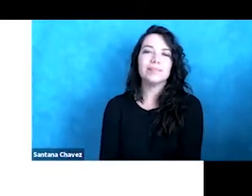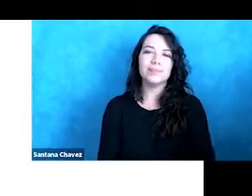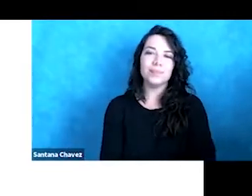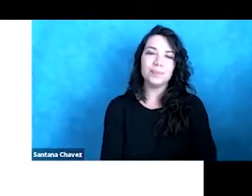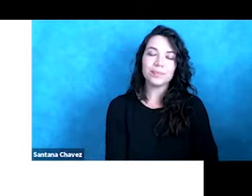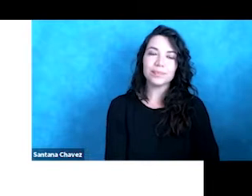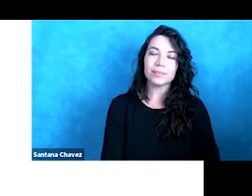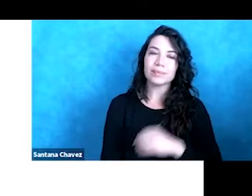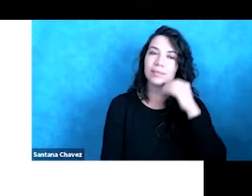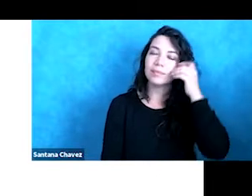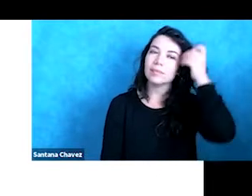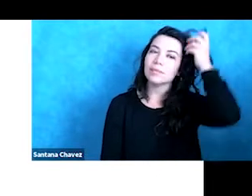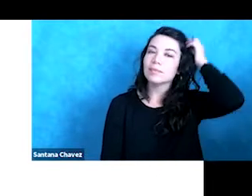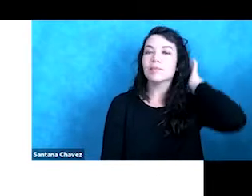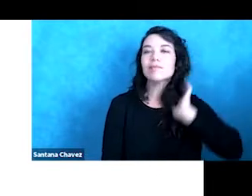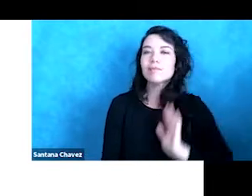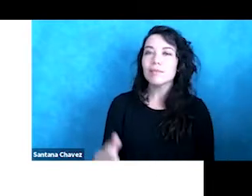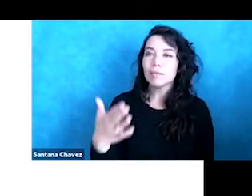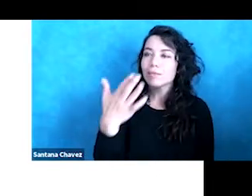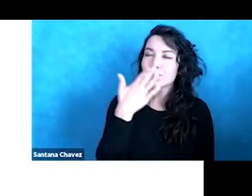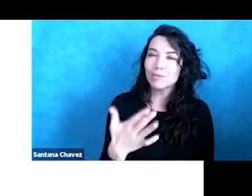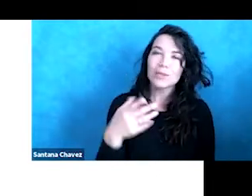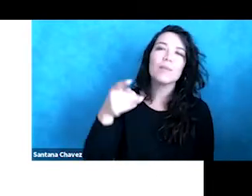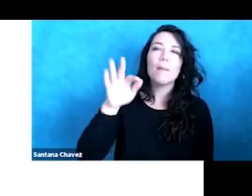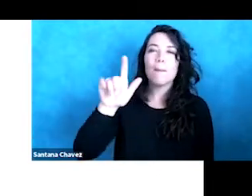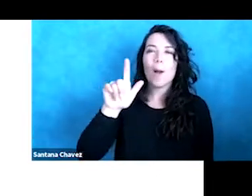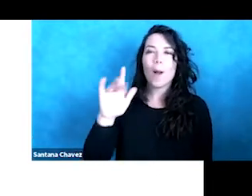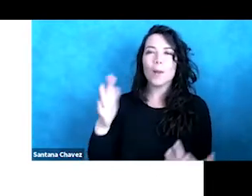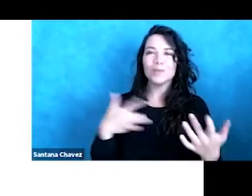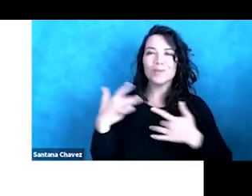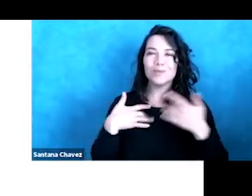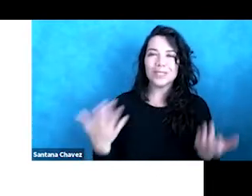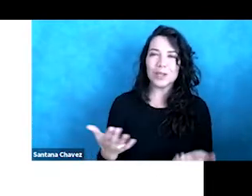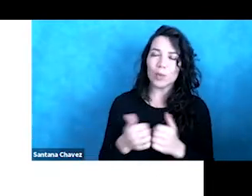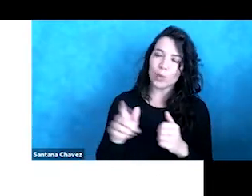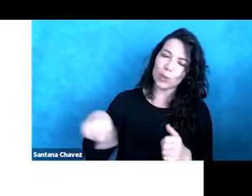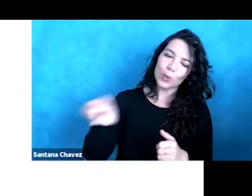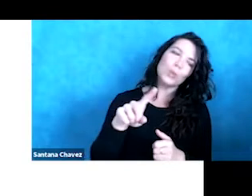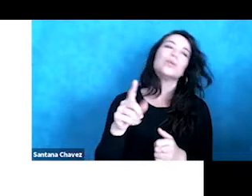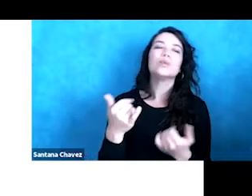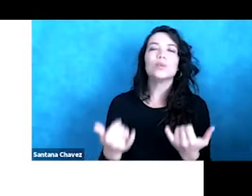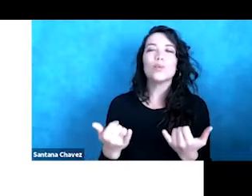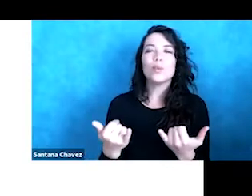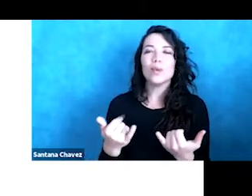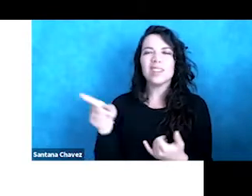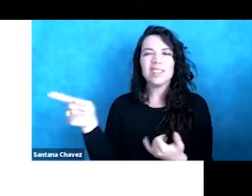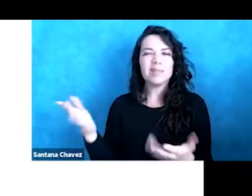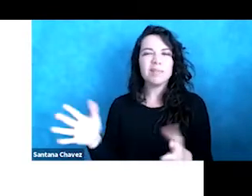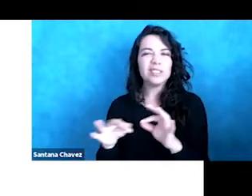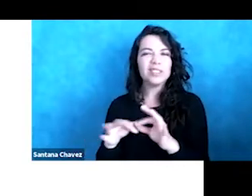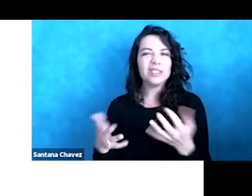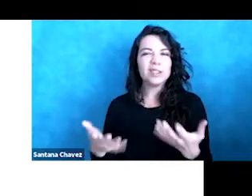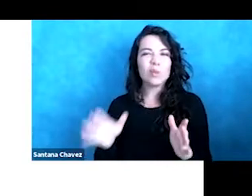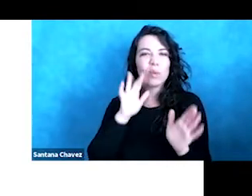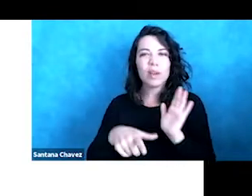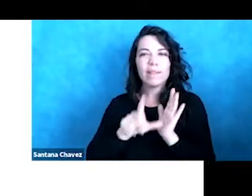Thank you, Paul. It's a pleasure to be here with everyone today. As Paul mentioned, I'm going to be providing an overview of the toolkit